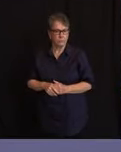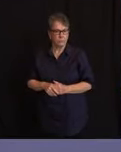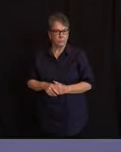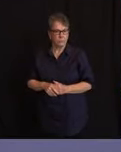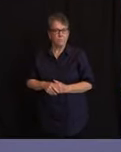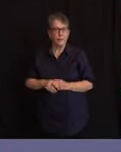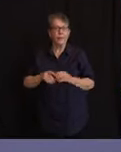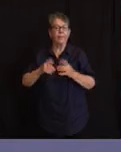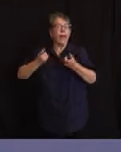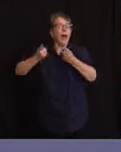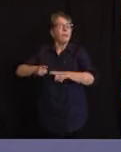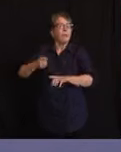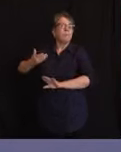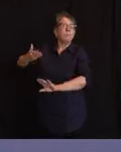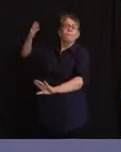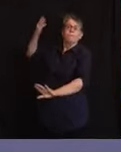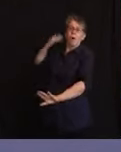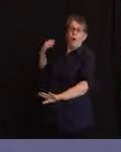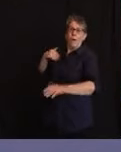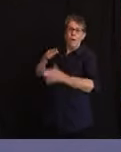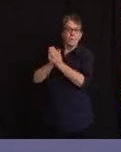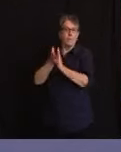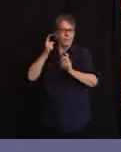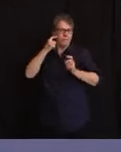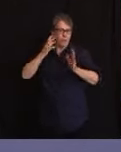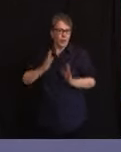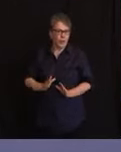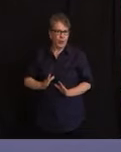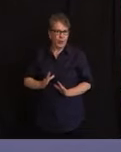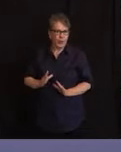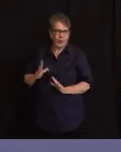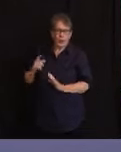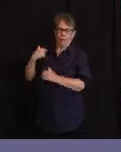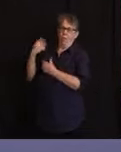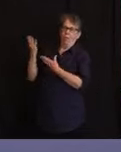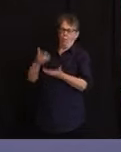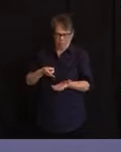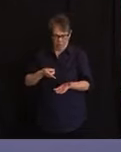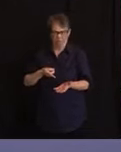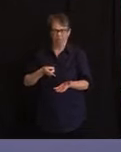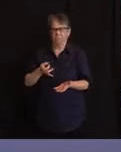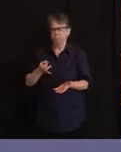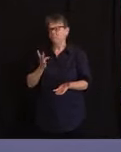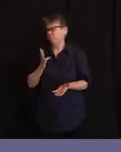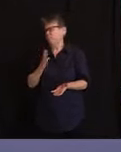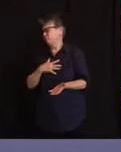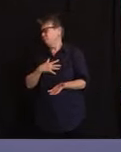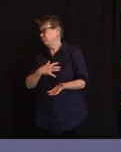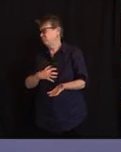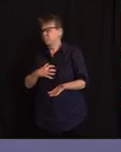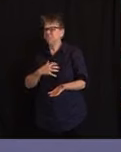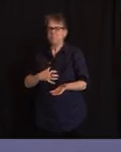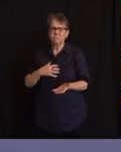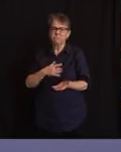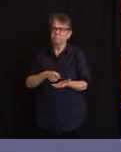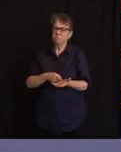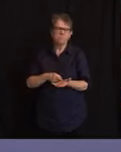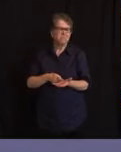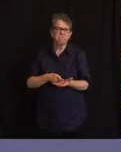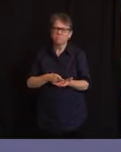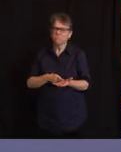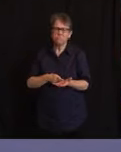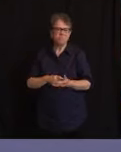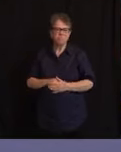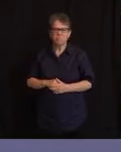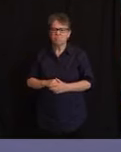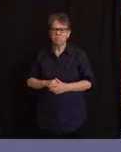address the situation that we inherited. And let me just say that we continue. This is one of these situations that